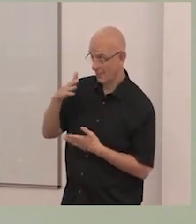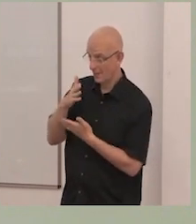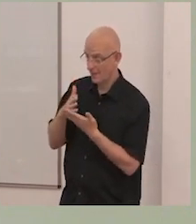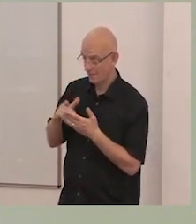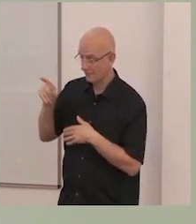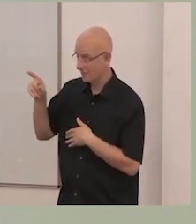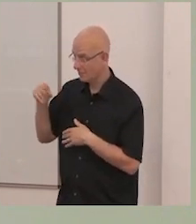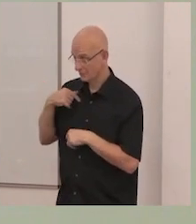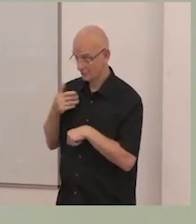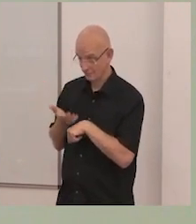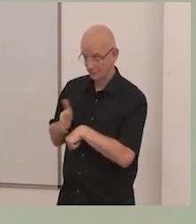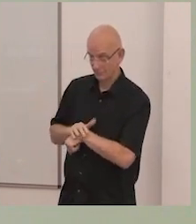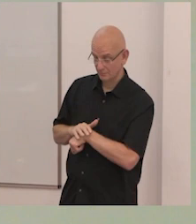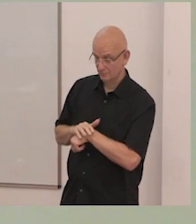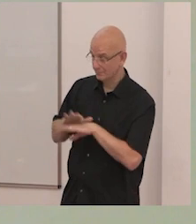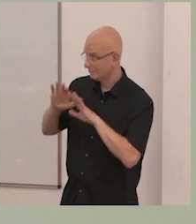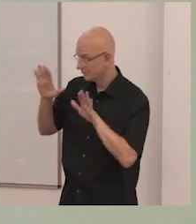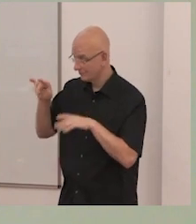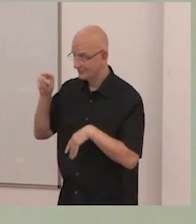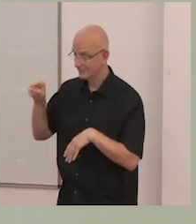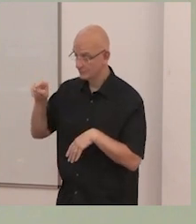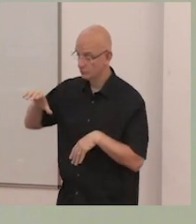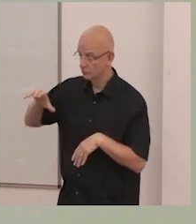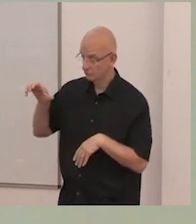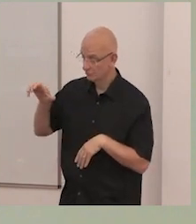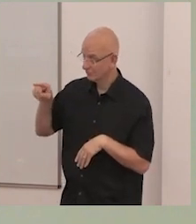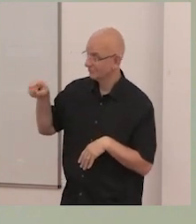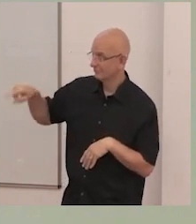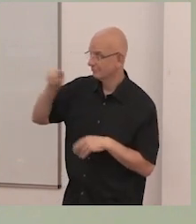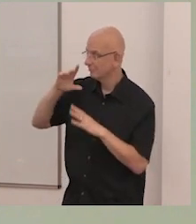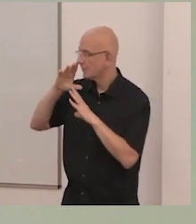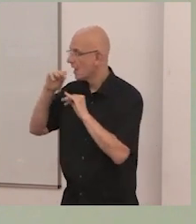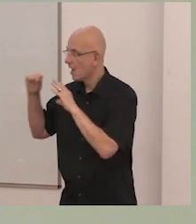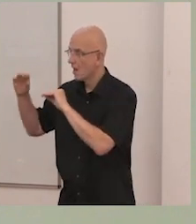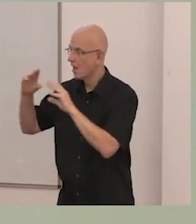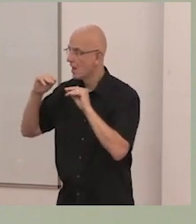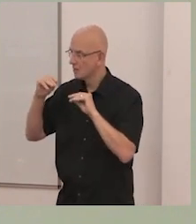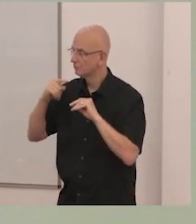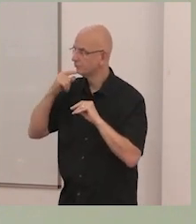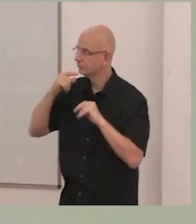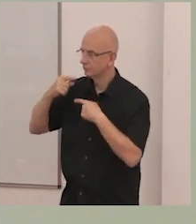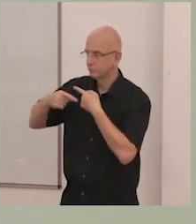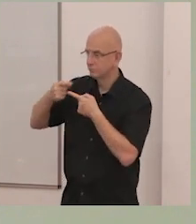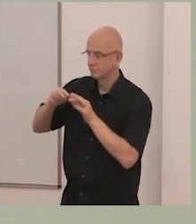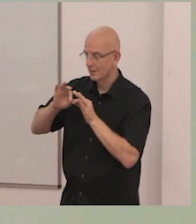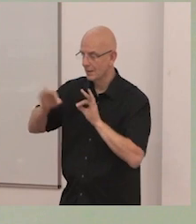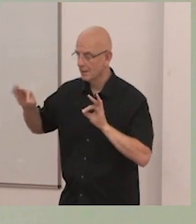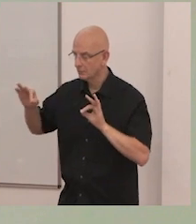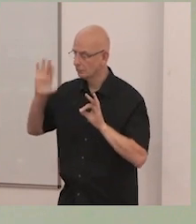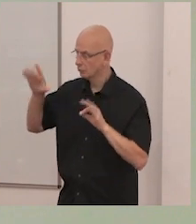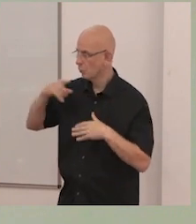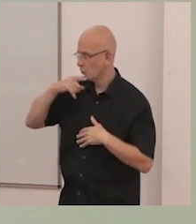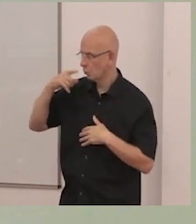Russian language for the dialogue, which, as we know, Russian is one of UN languages. And then there was a